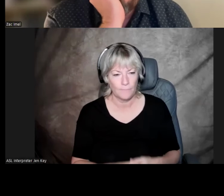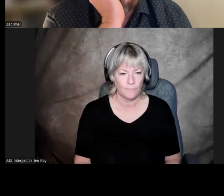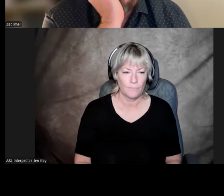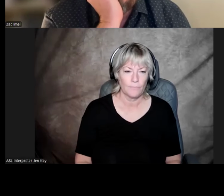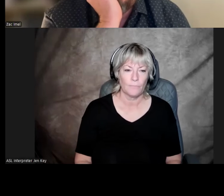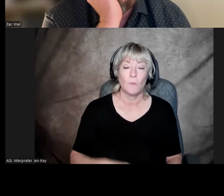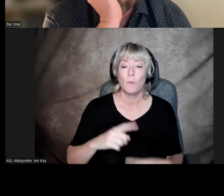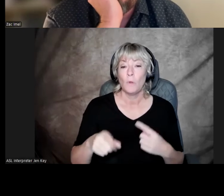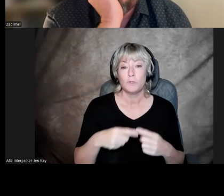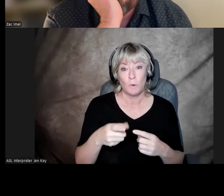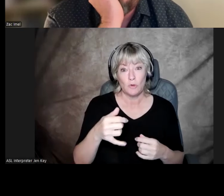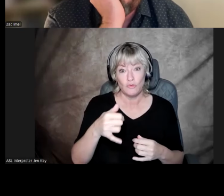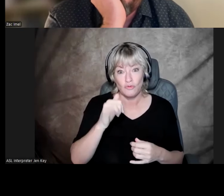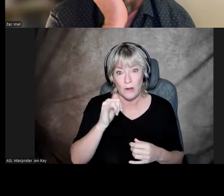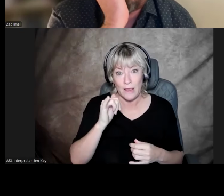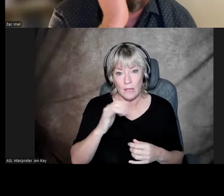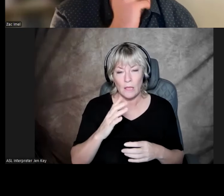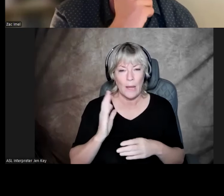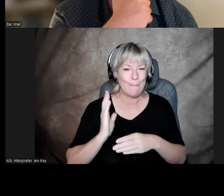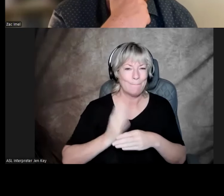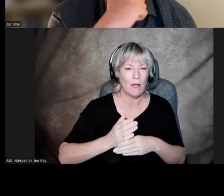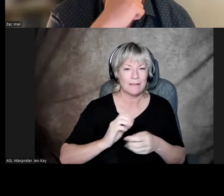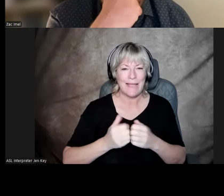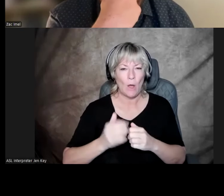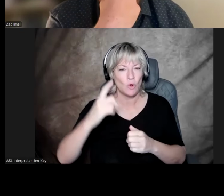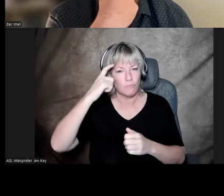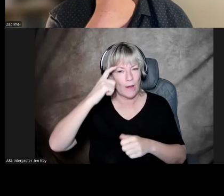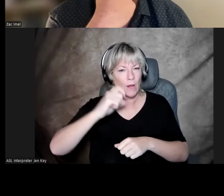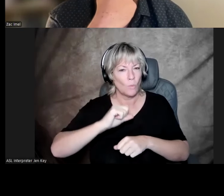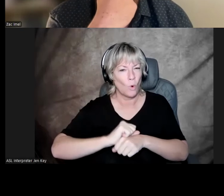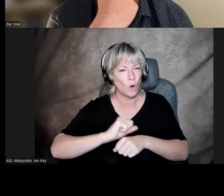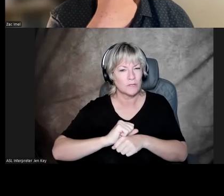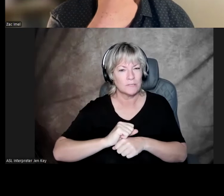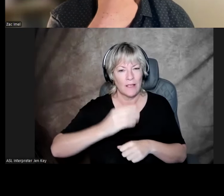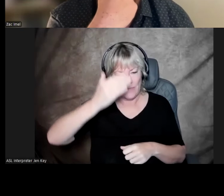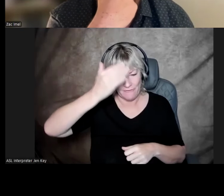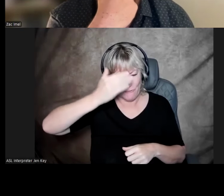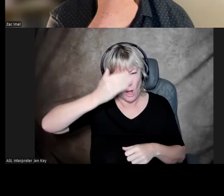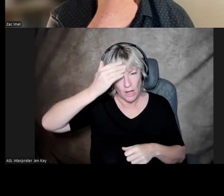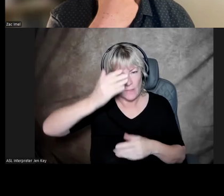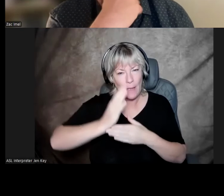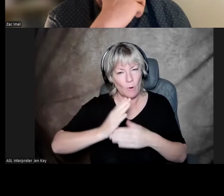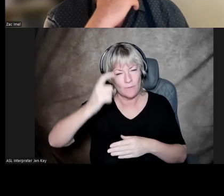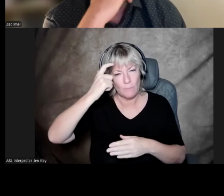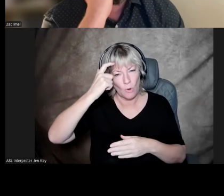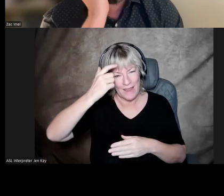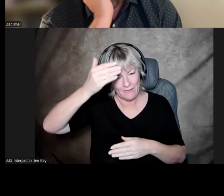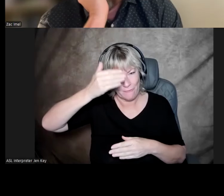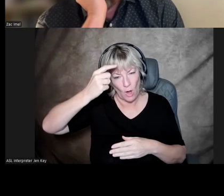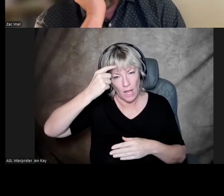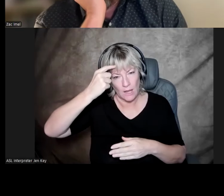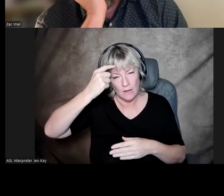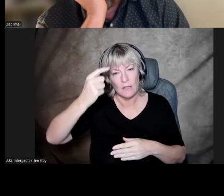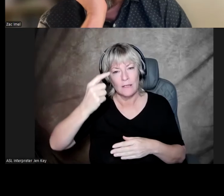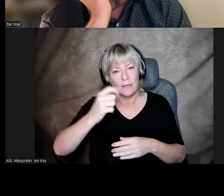So when you drink a lot, it impairs how your brain works. It makes your prefrontal cortex, like that part of your brain up in the front of your head,